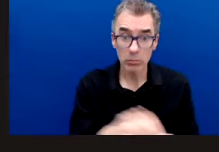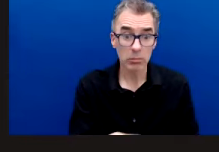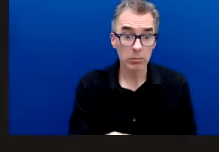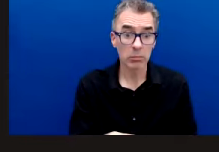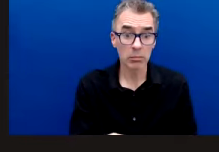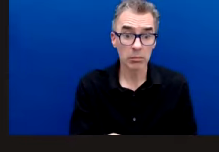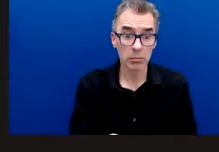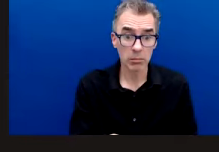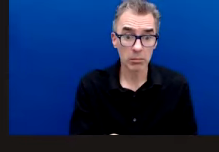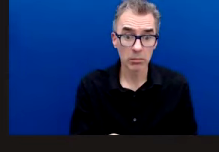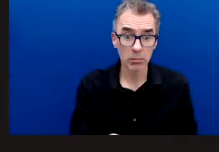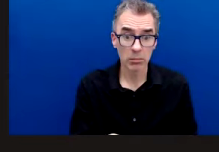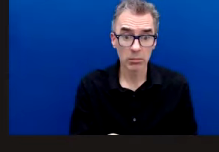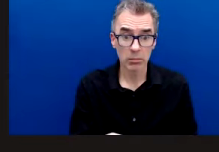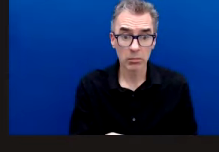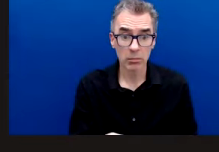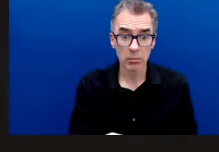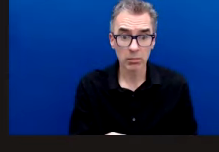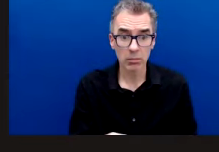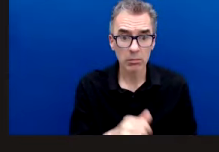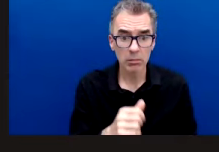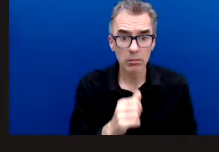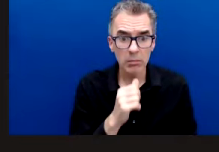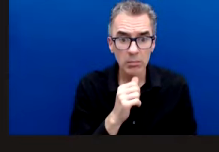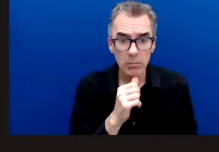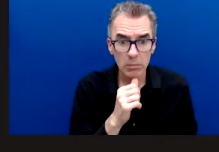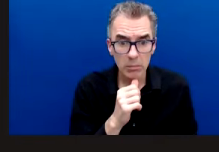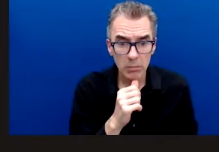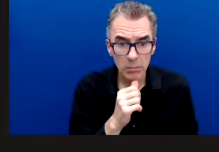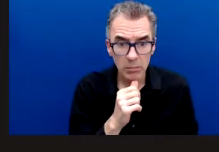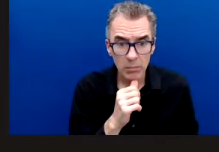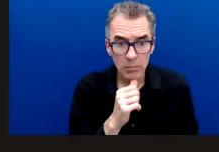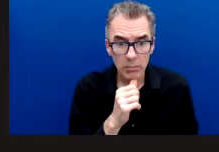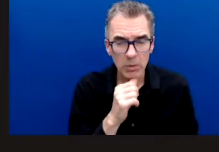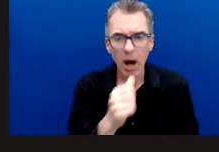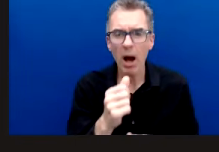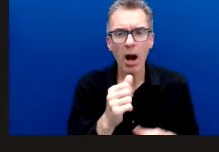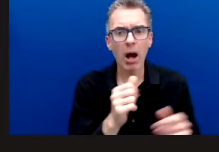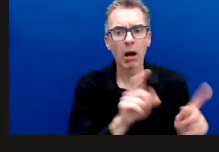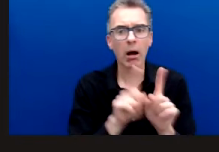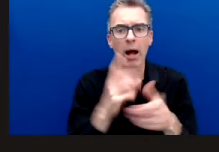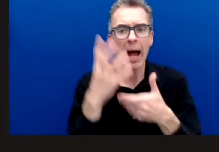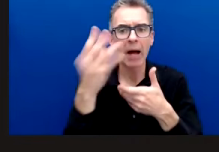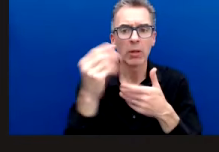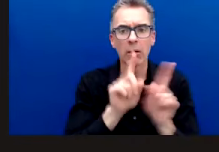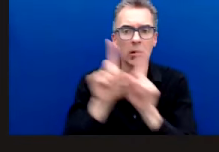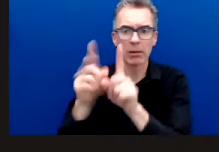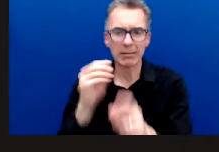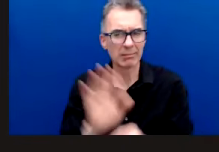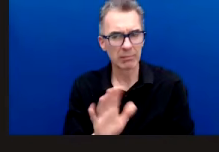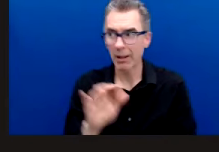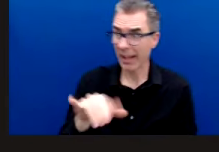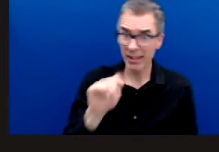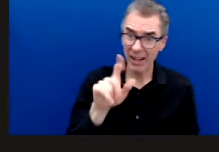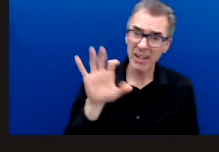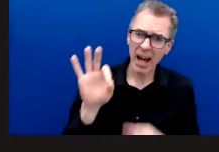No to getting the meal off of campus. Yes, all great responses. So while it's not really a Title IX issue, this